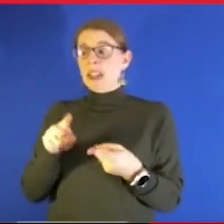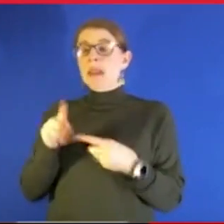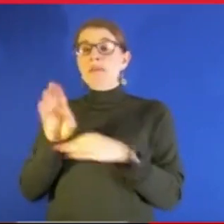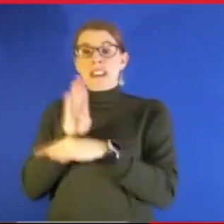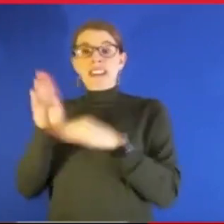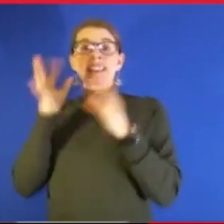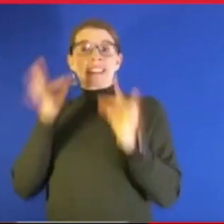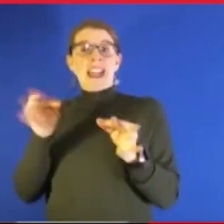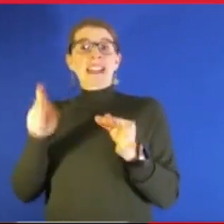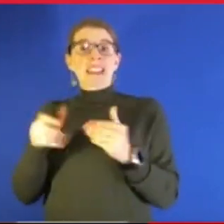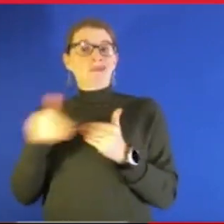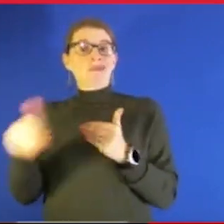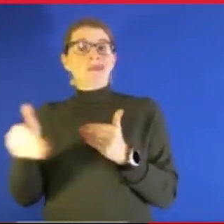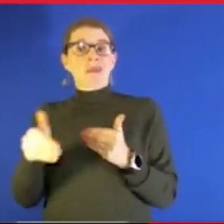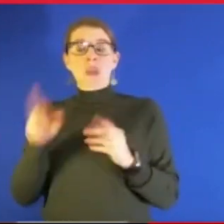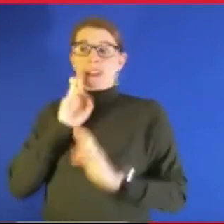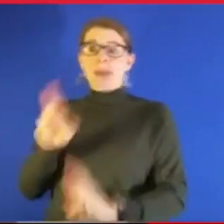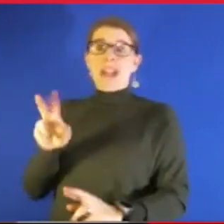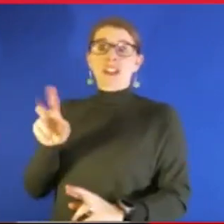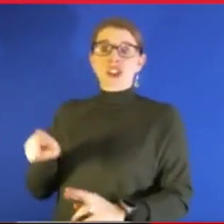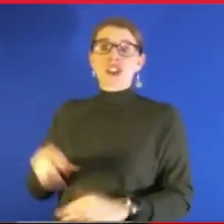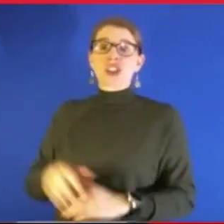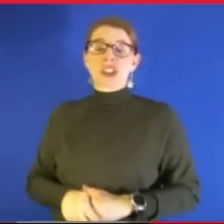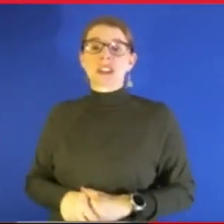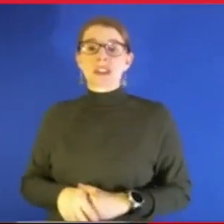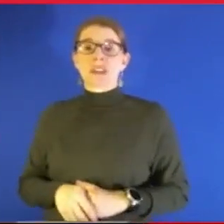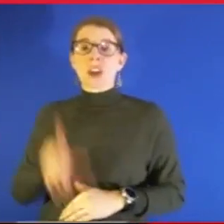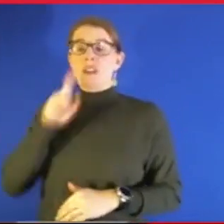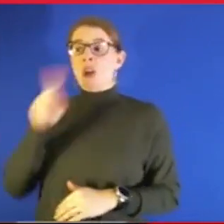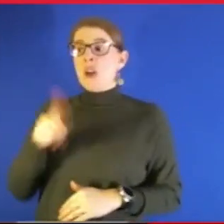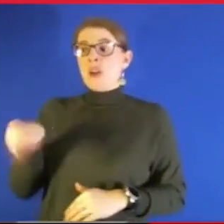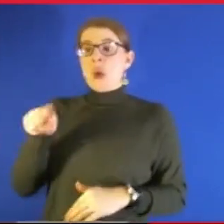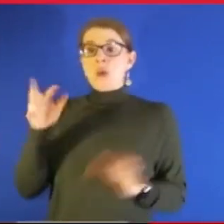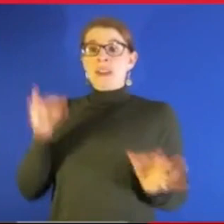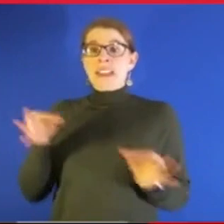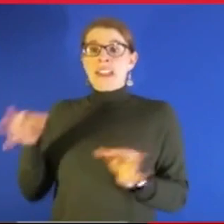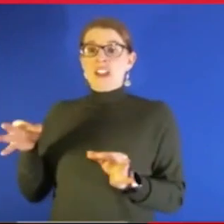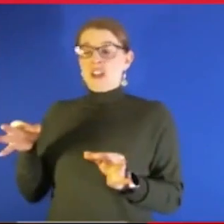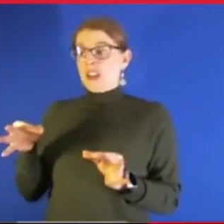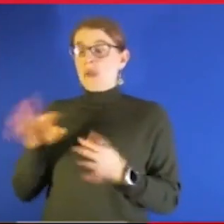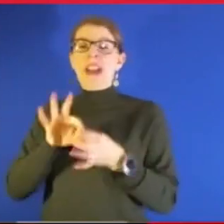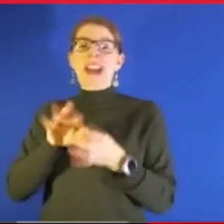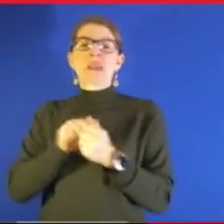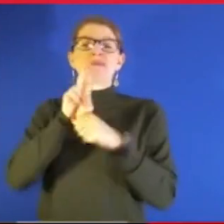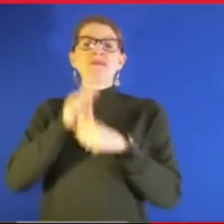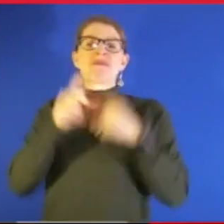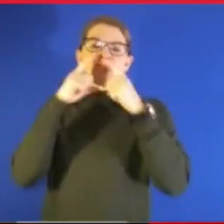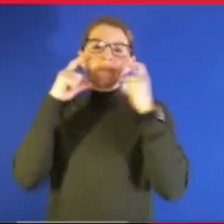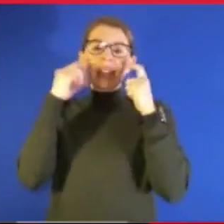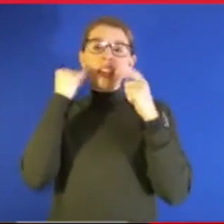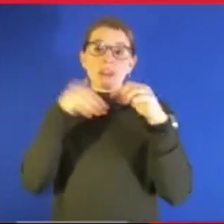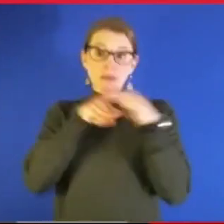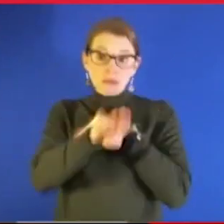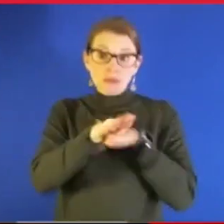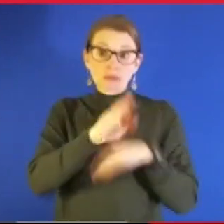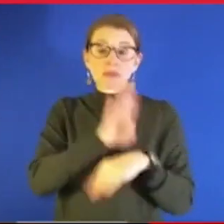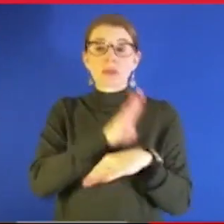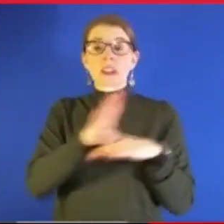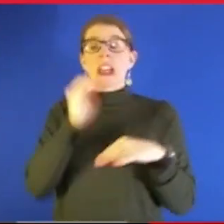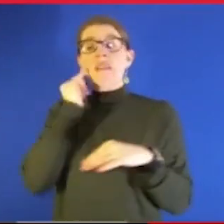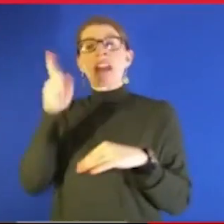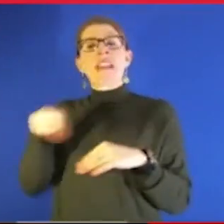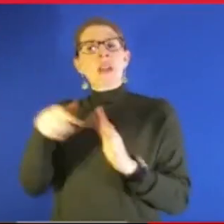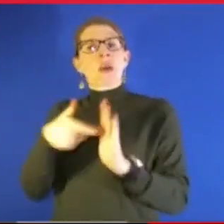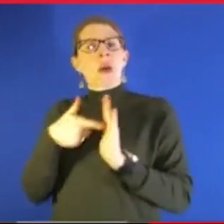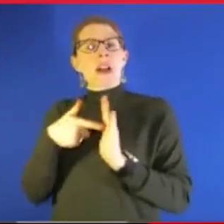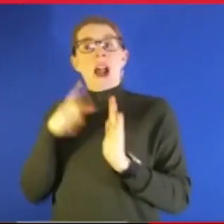we all ought to be respectful of those decisions relative to wearing masks in a business, if that's what they're requiring. And I think the best advice